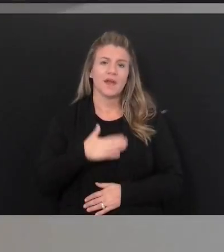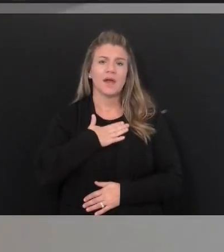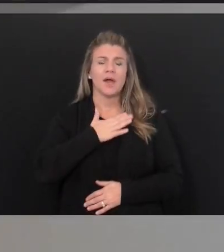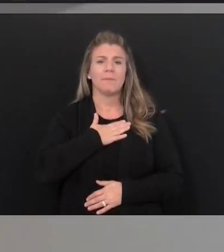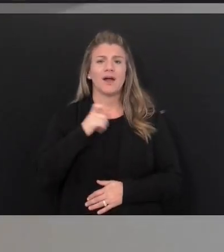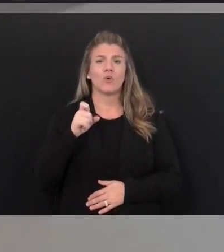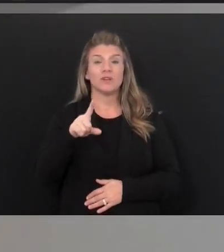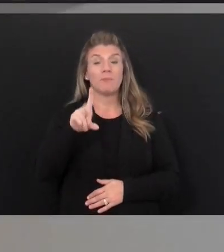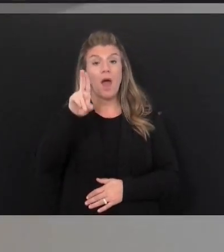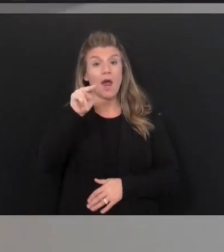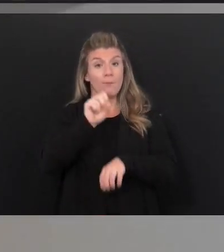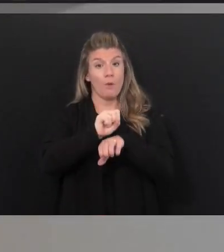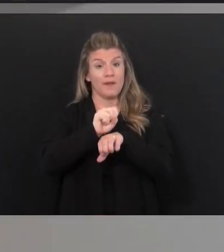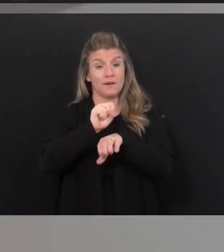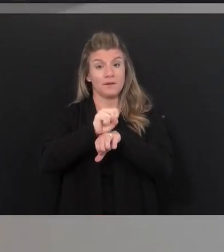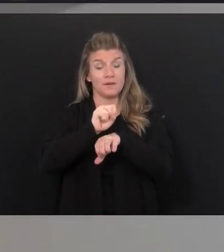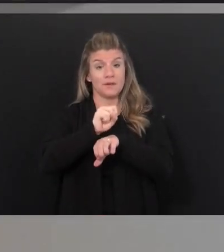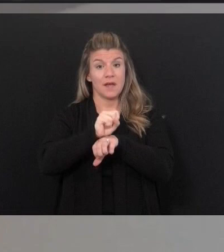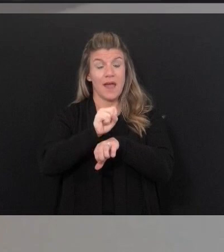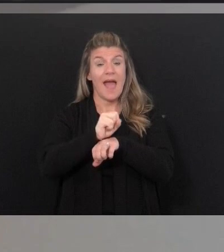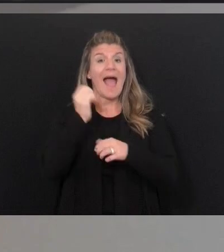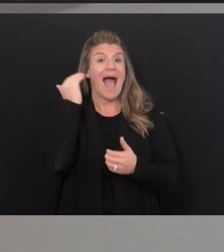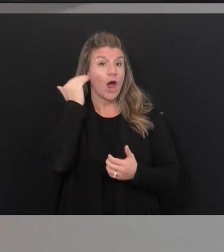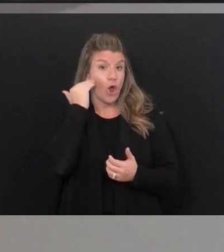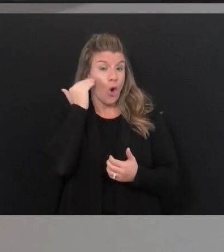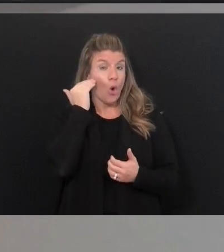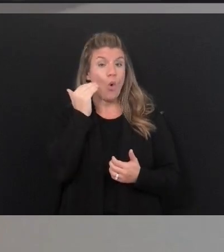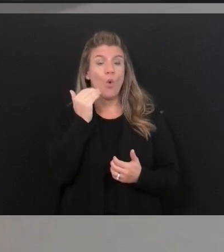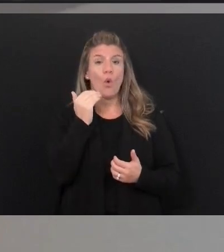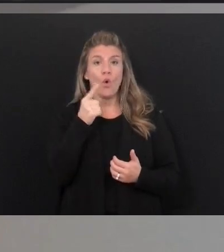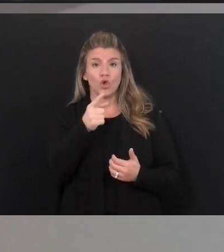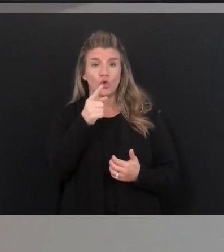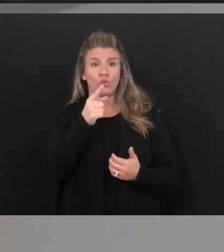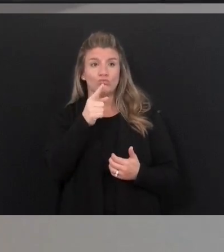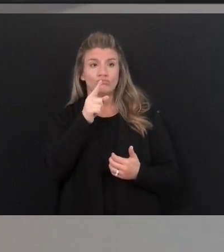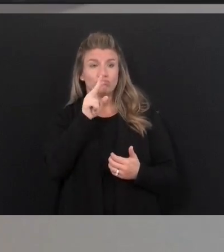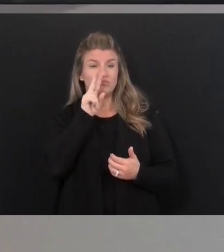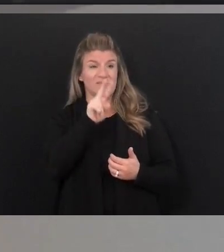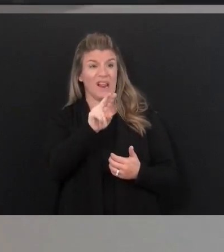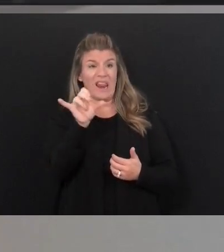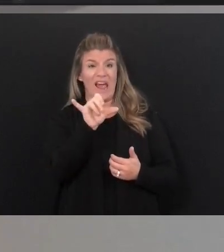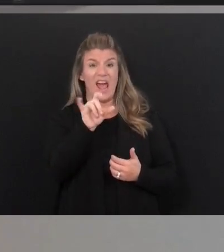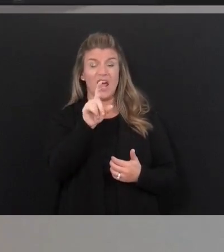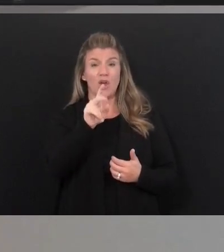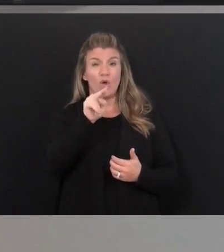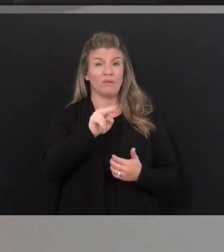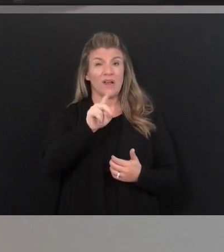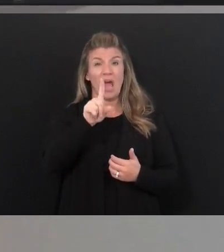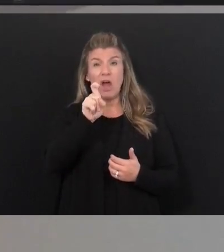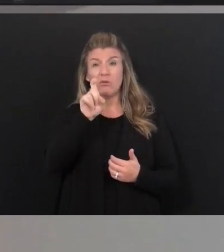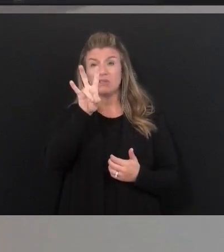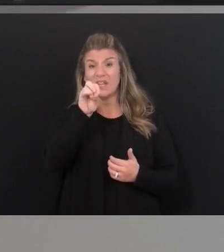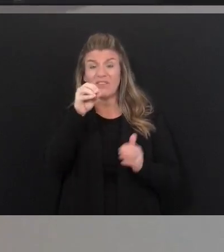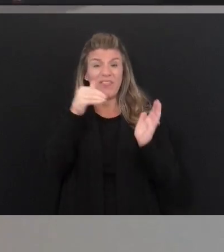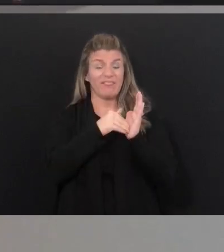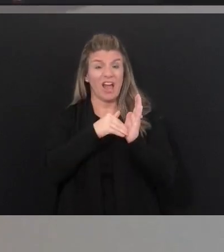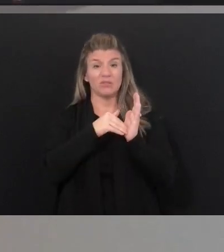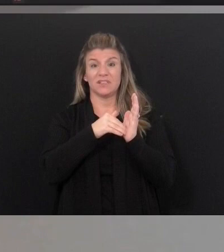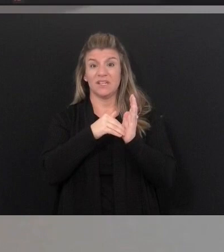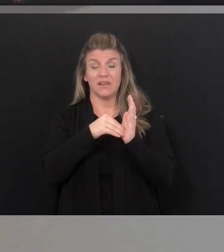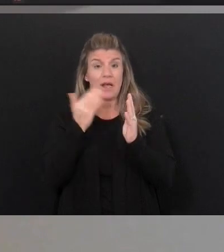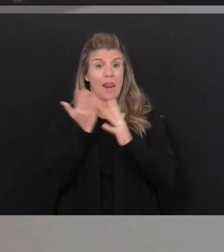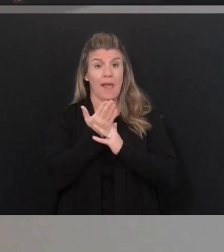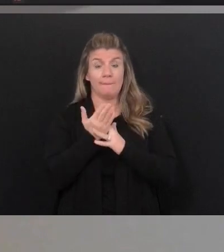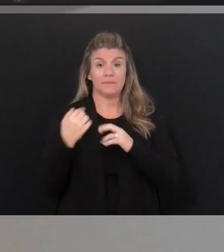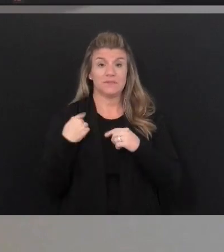to unemployment. I know you've said we've received something like north of 170,000 claims since March